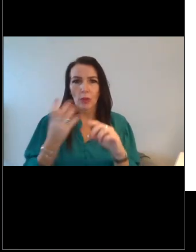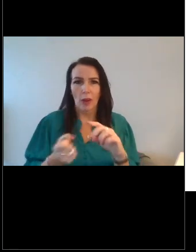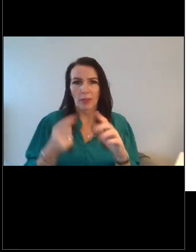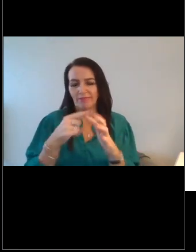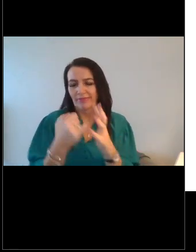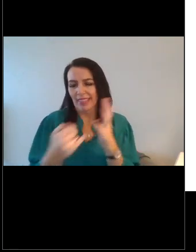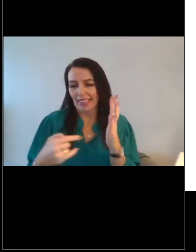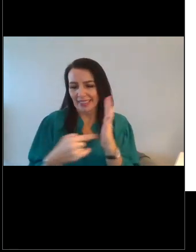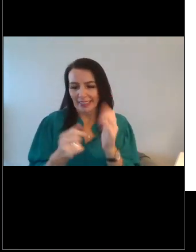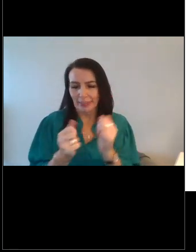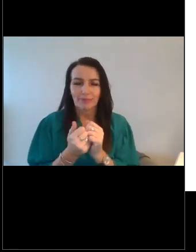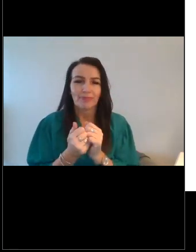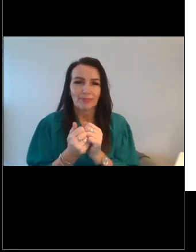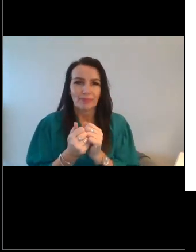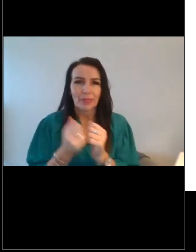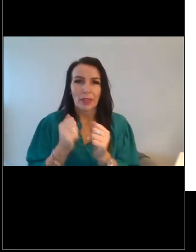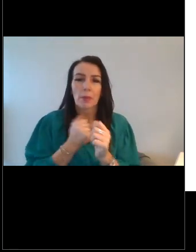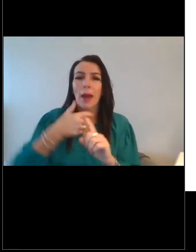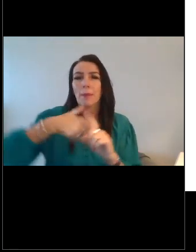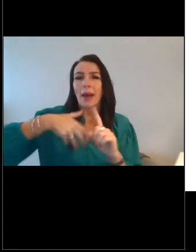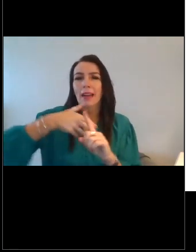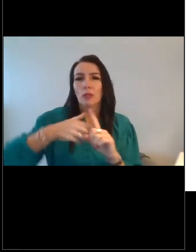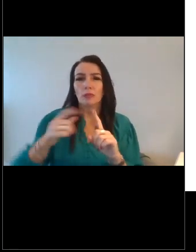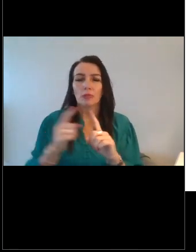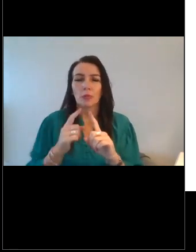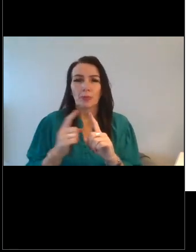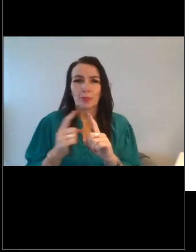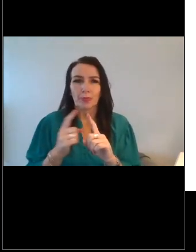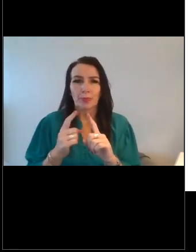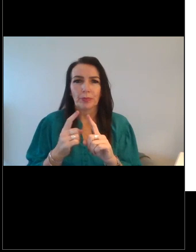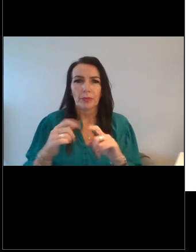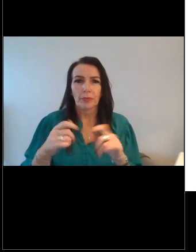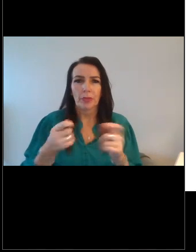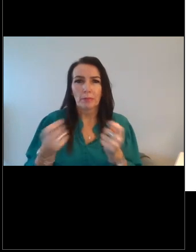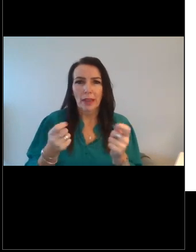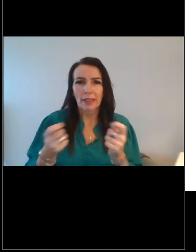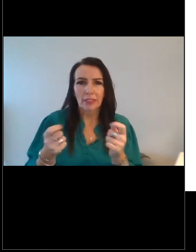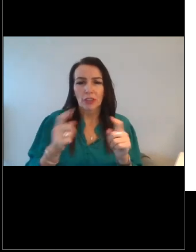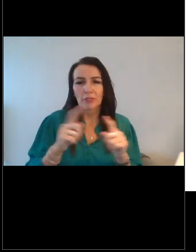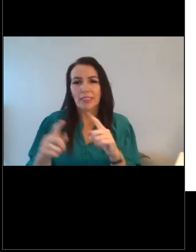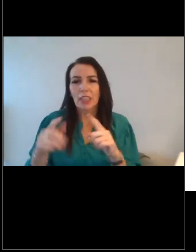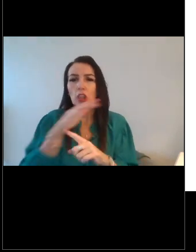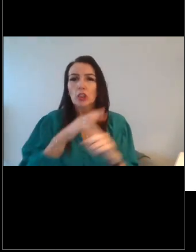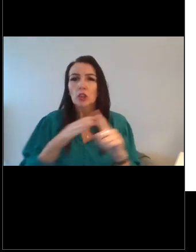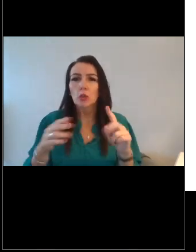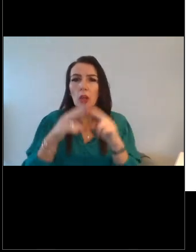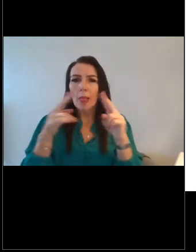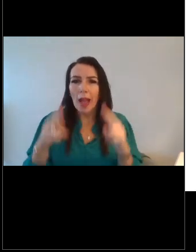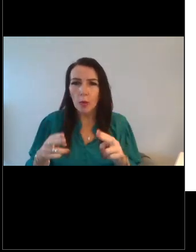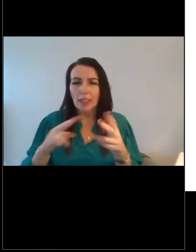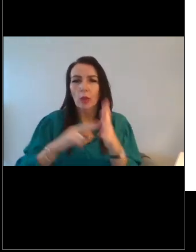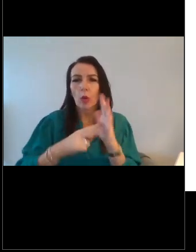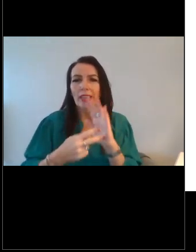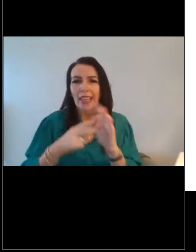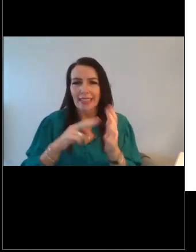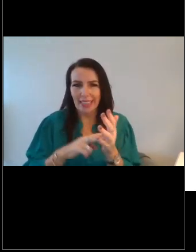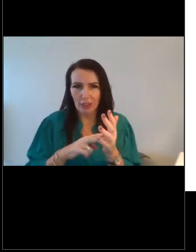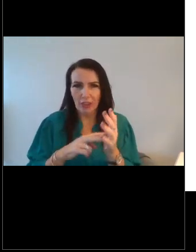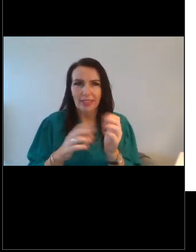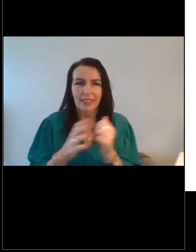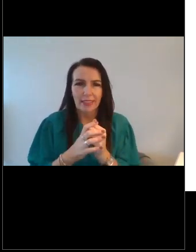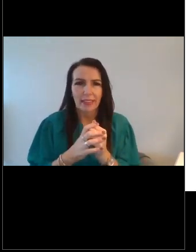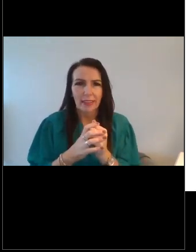I come from a background of managing retrofit in a social housing organisation, so I've sat where a